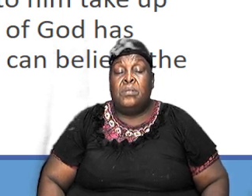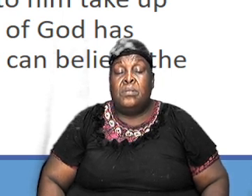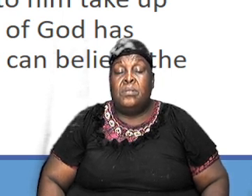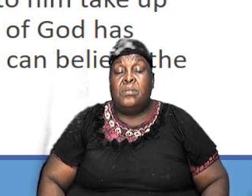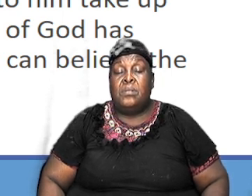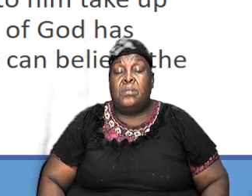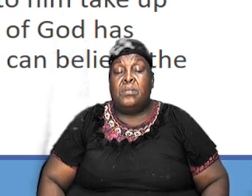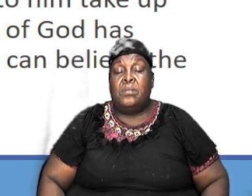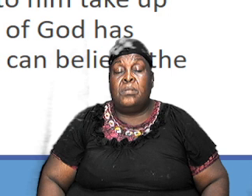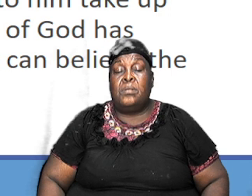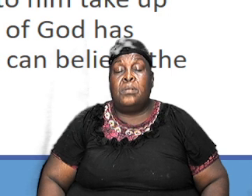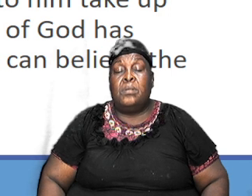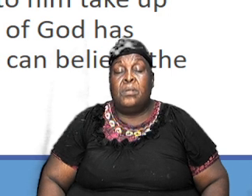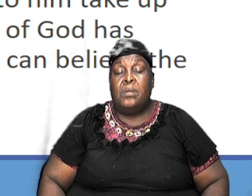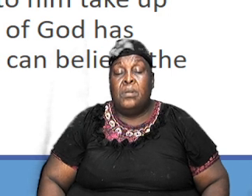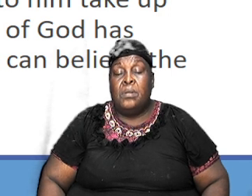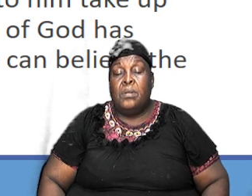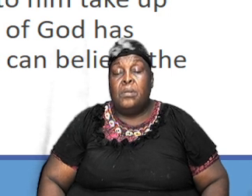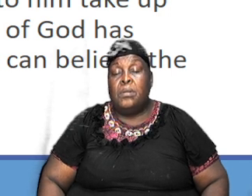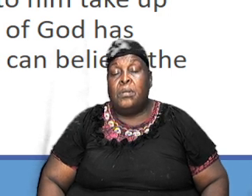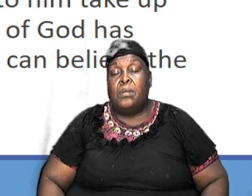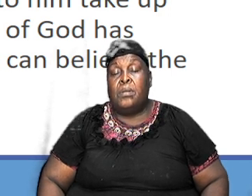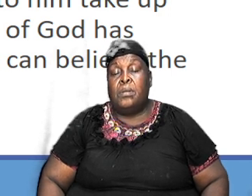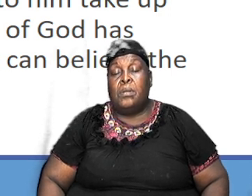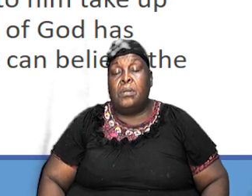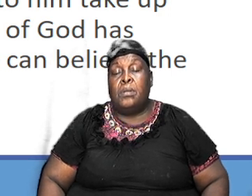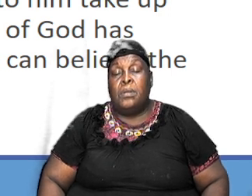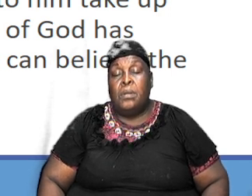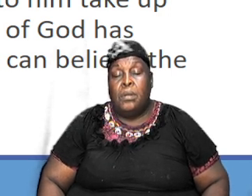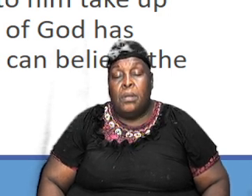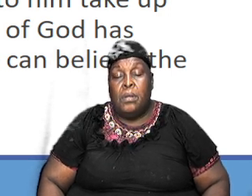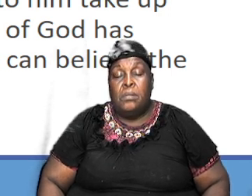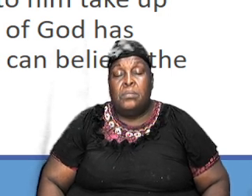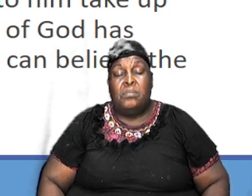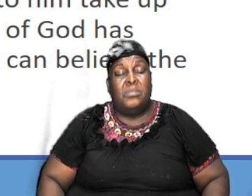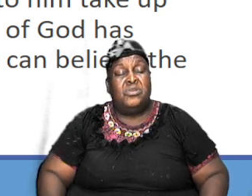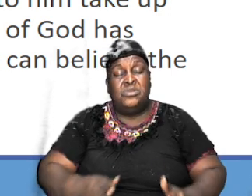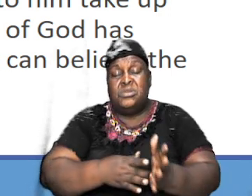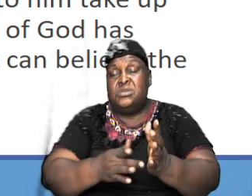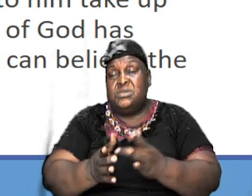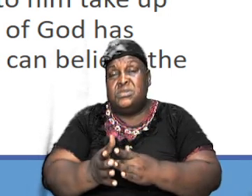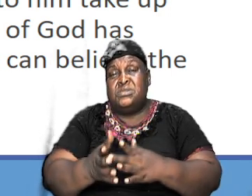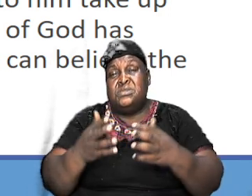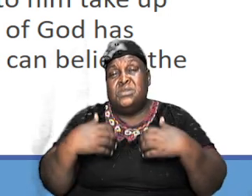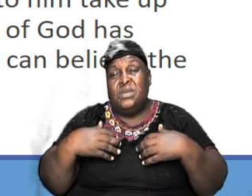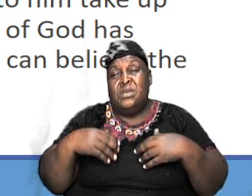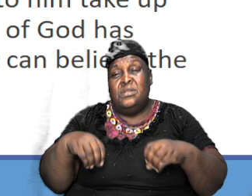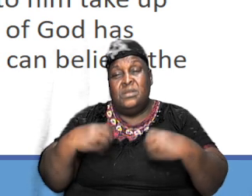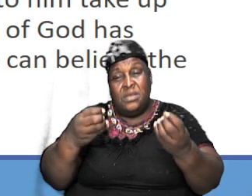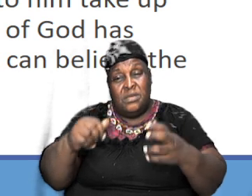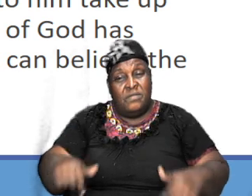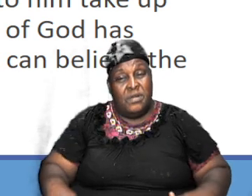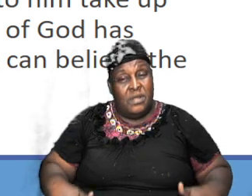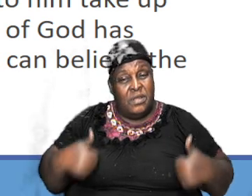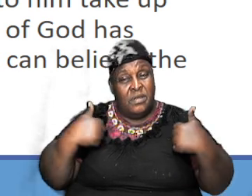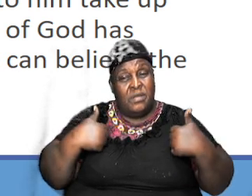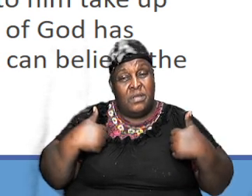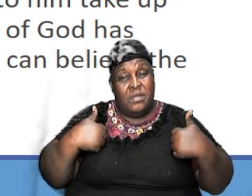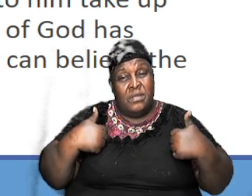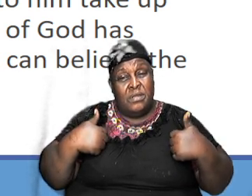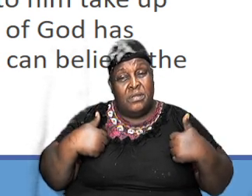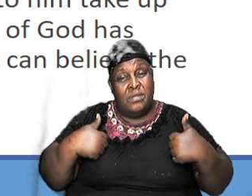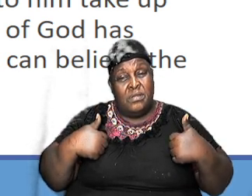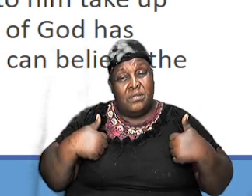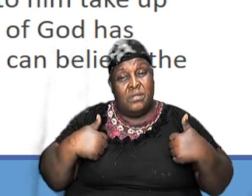the actual taking of the life of something. So Jesus had to give his life to